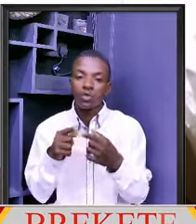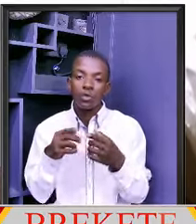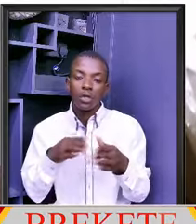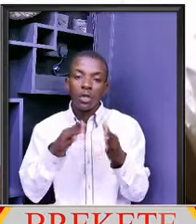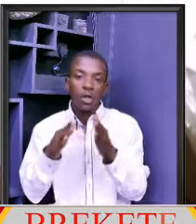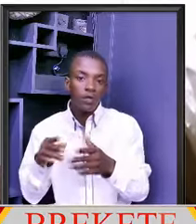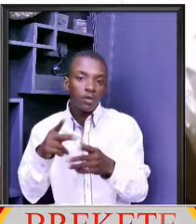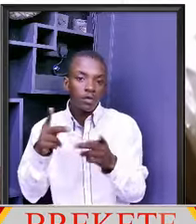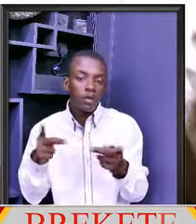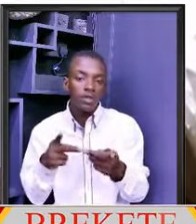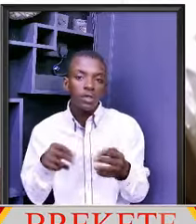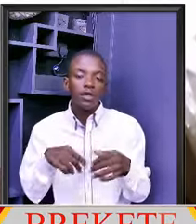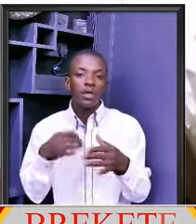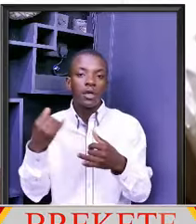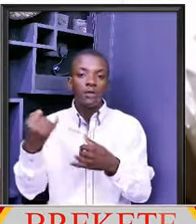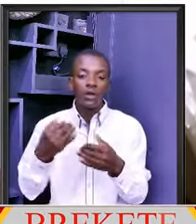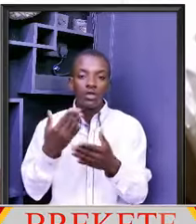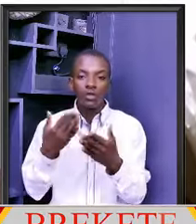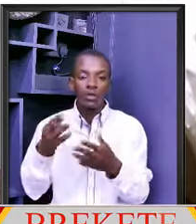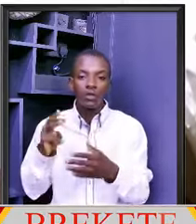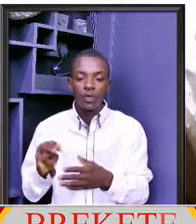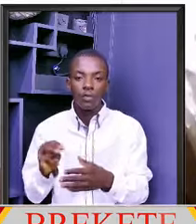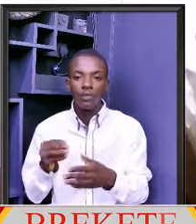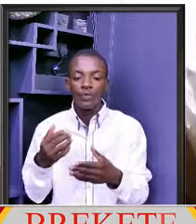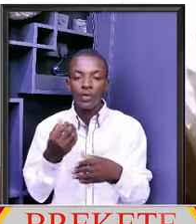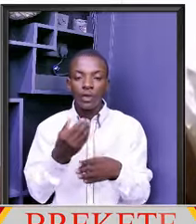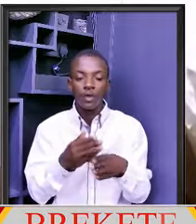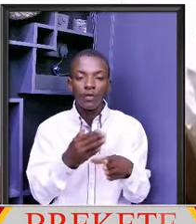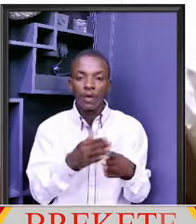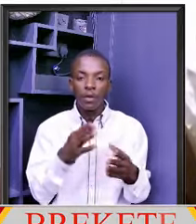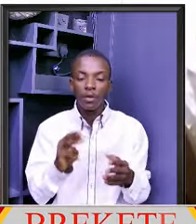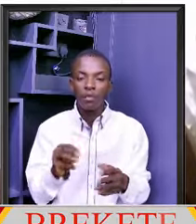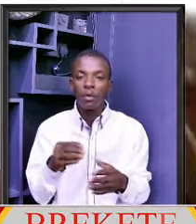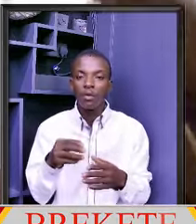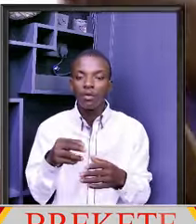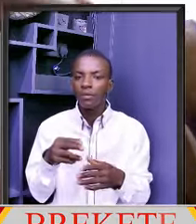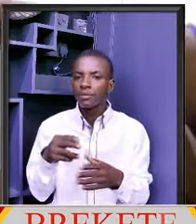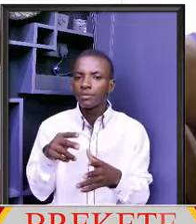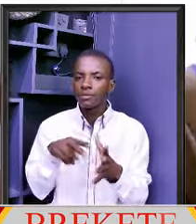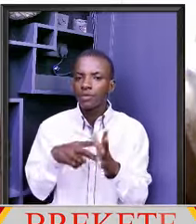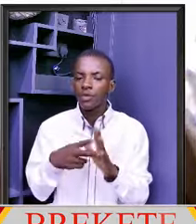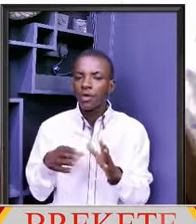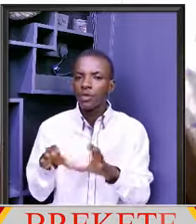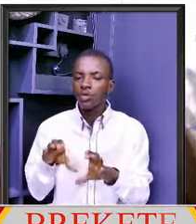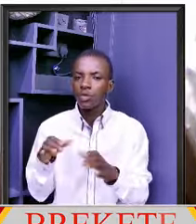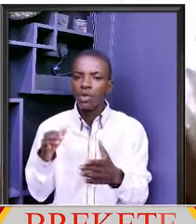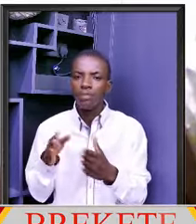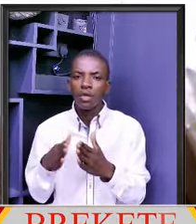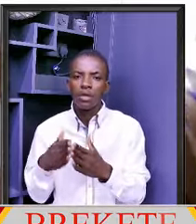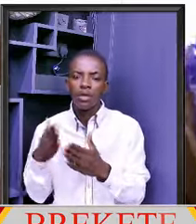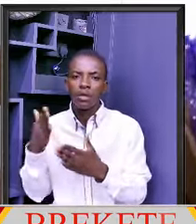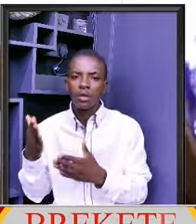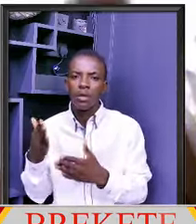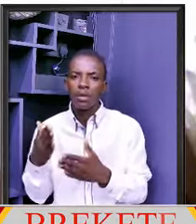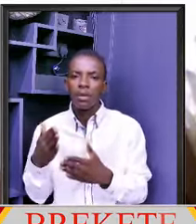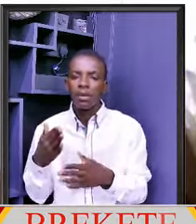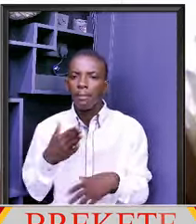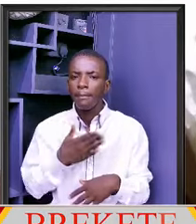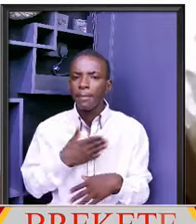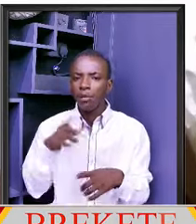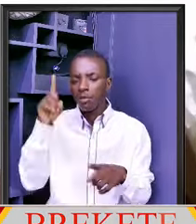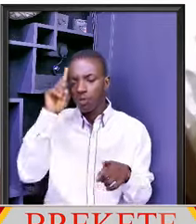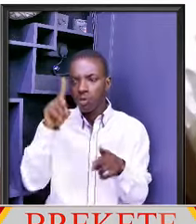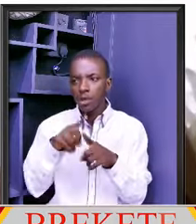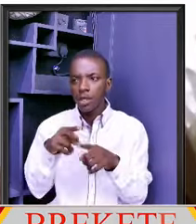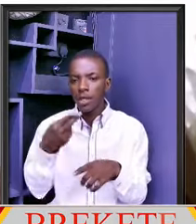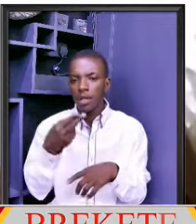room because he invited some of them, they divide them. Meanwhile, as we are doing that meeting there, my brother